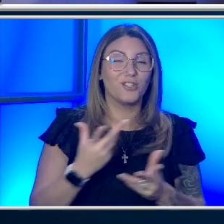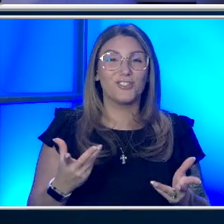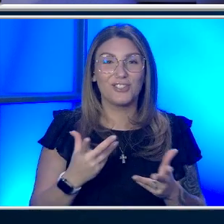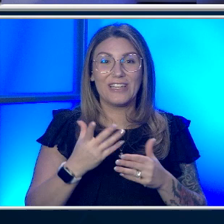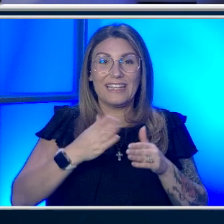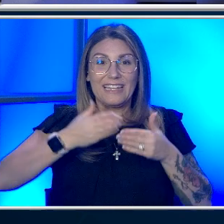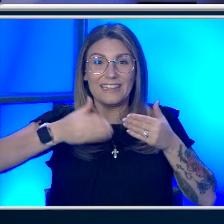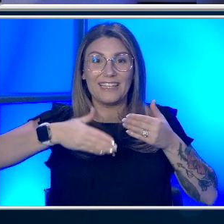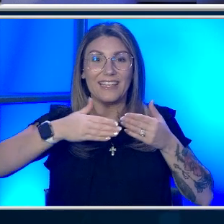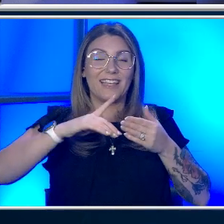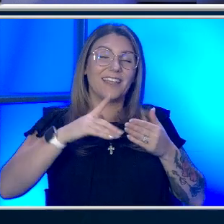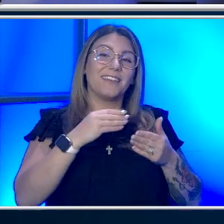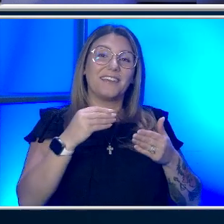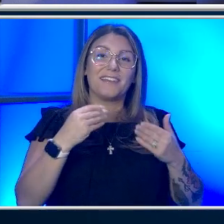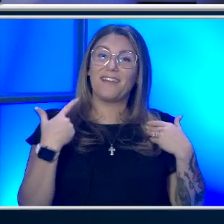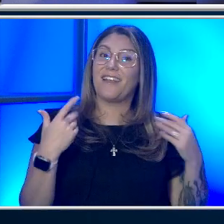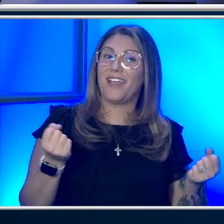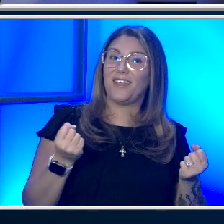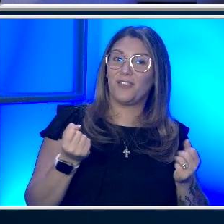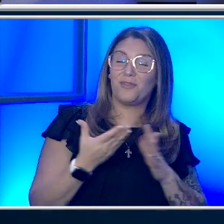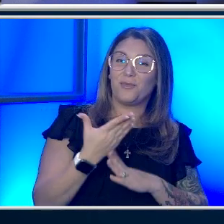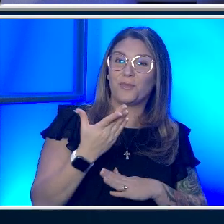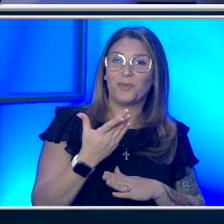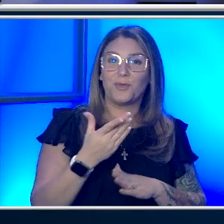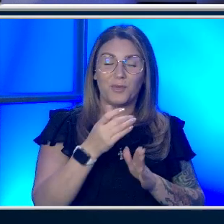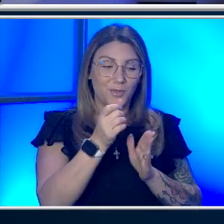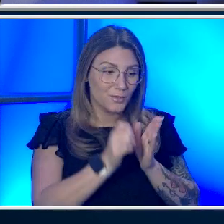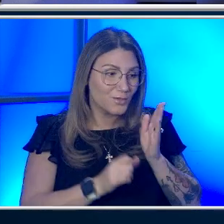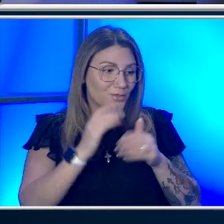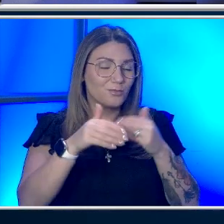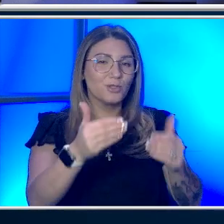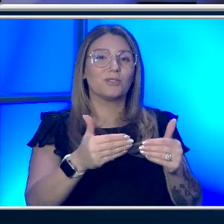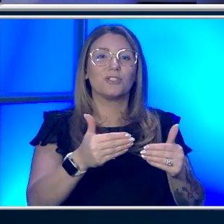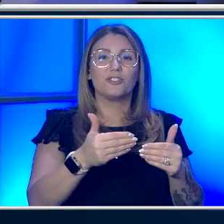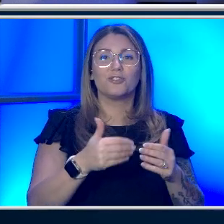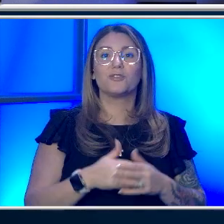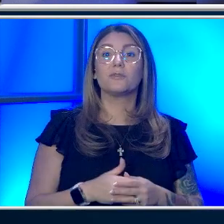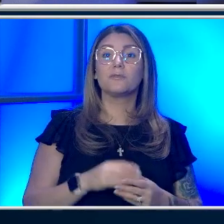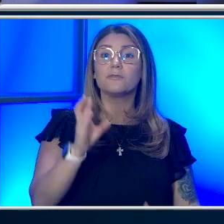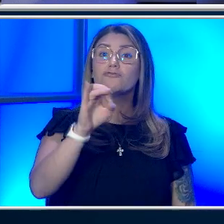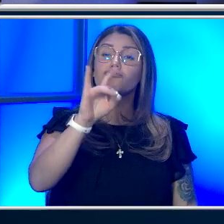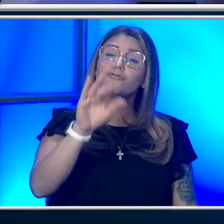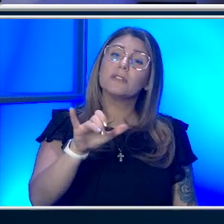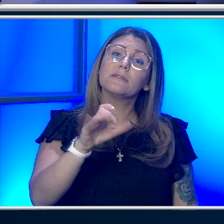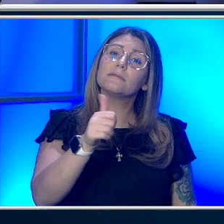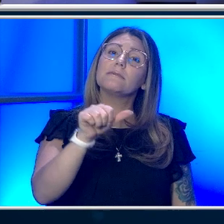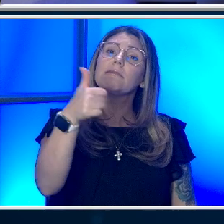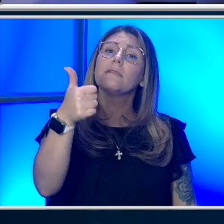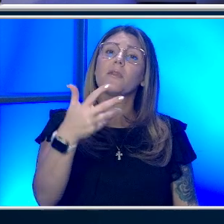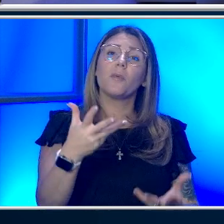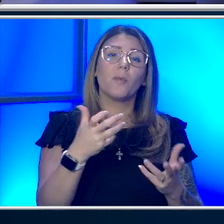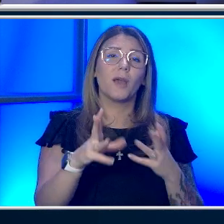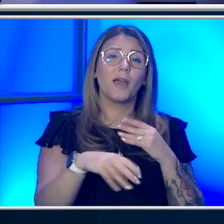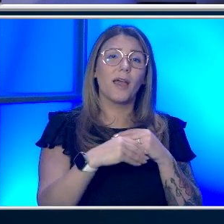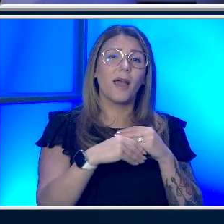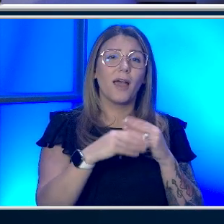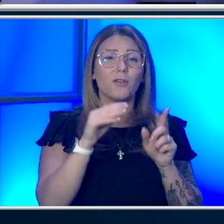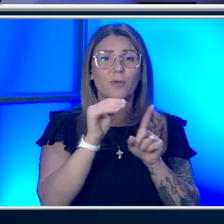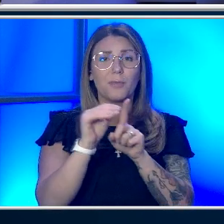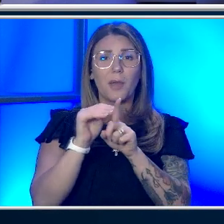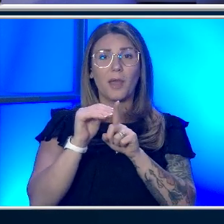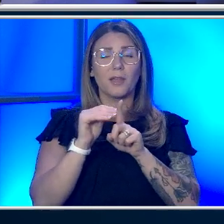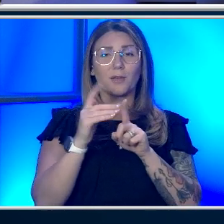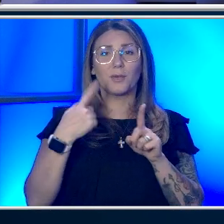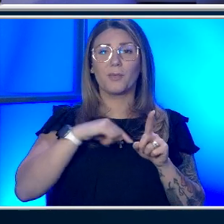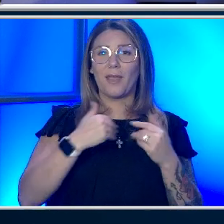healthy and go through those surgeries and procedures and traumas. So Chelsea, anything else that you want to add? Just a reminder, again, we have the QR code up